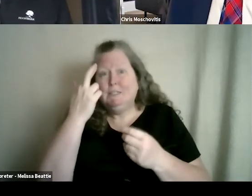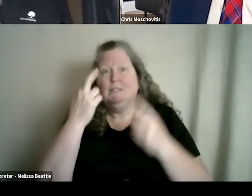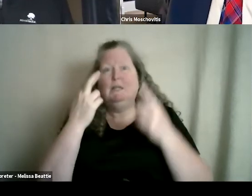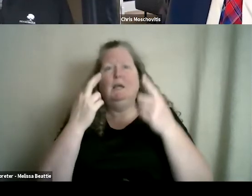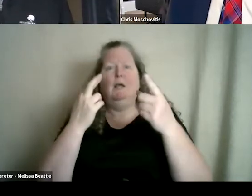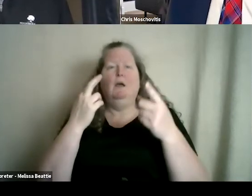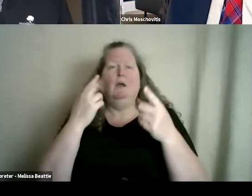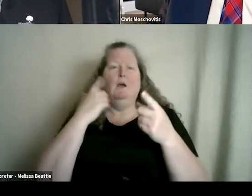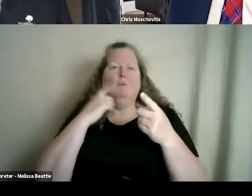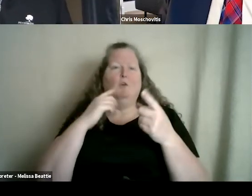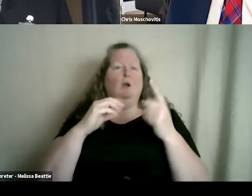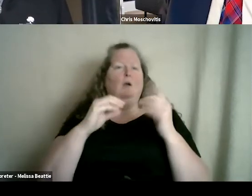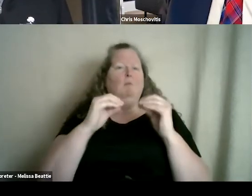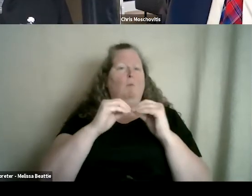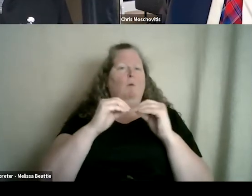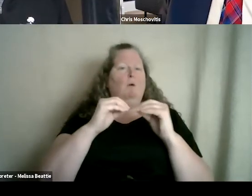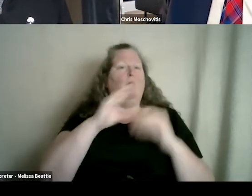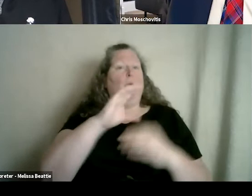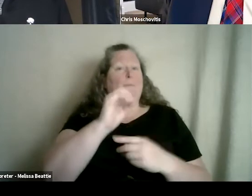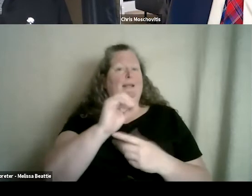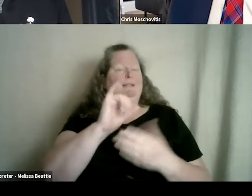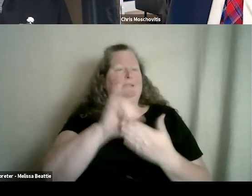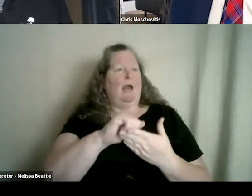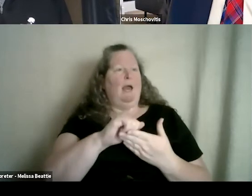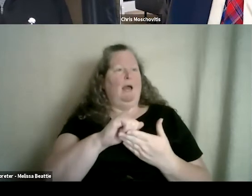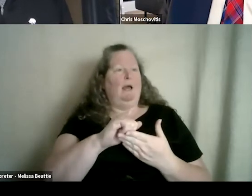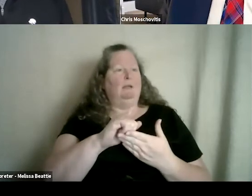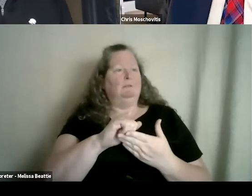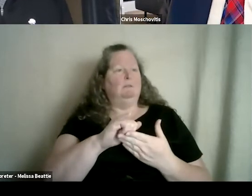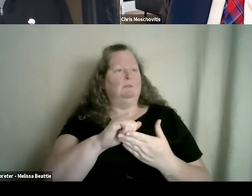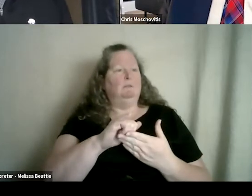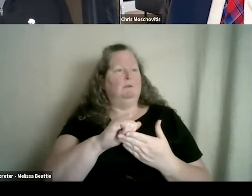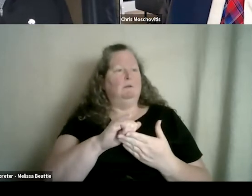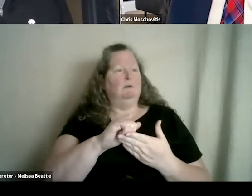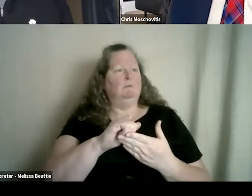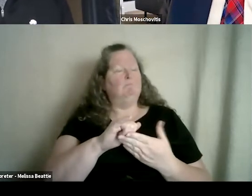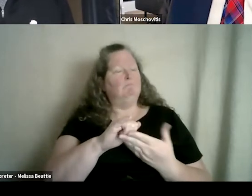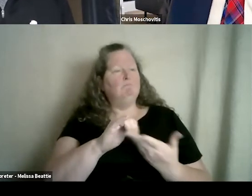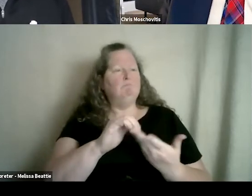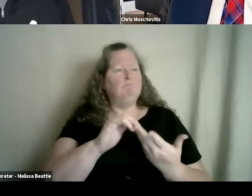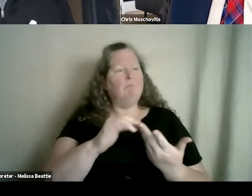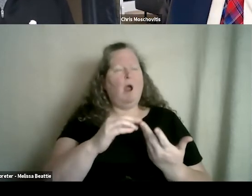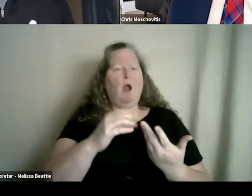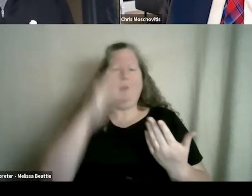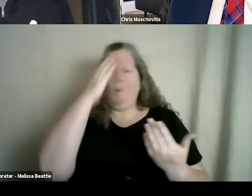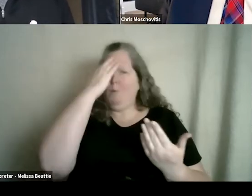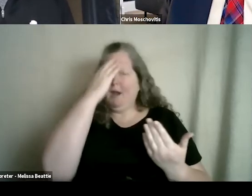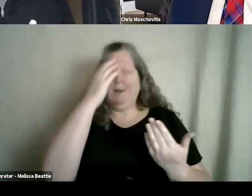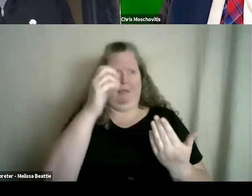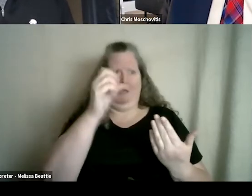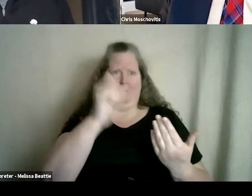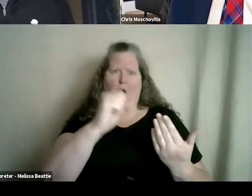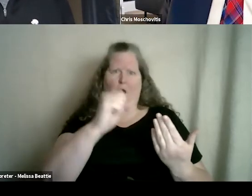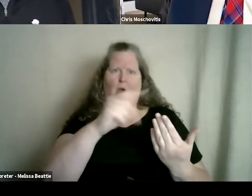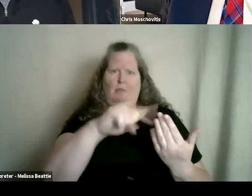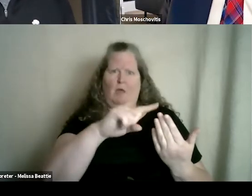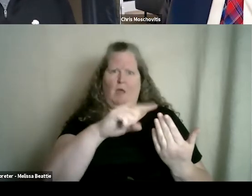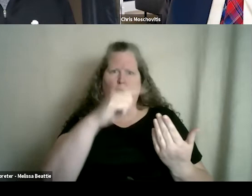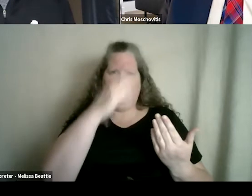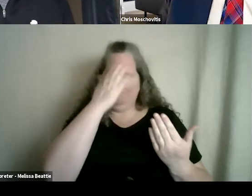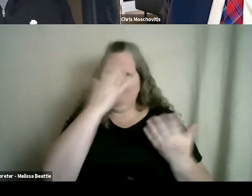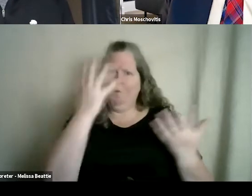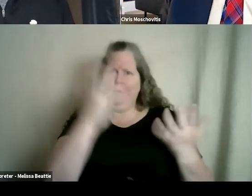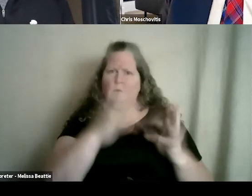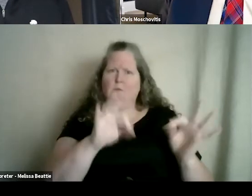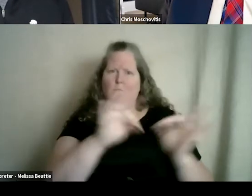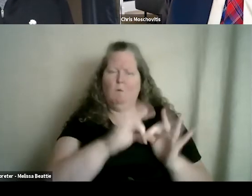companies, yes, there is a realization of what matters, and you need to give companies a break in the